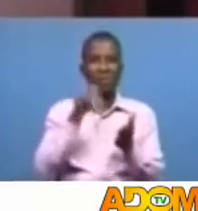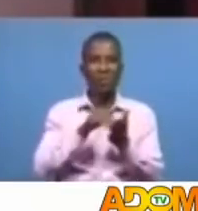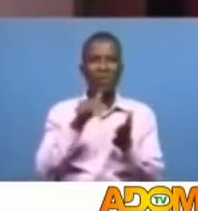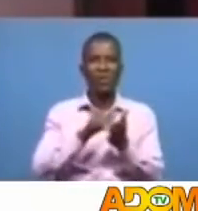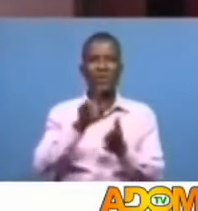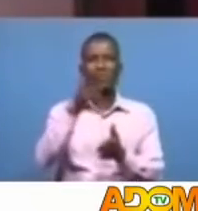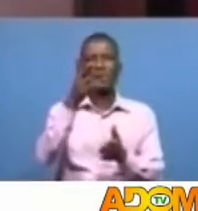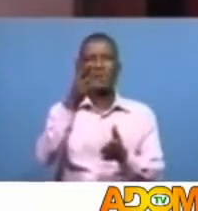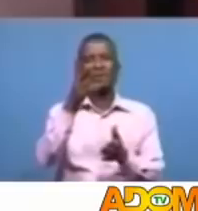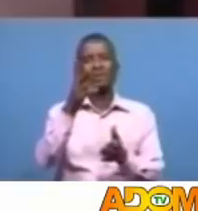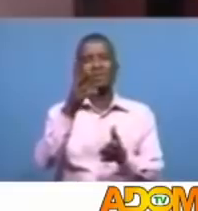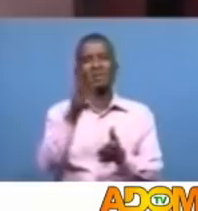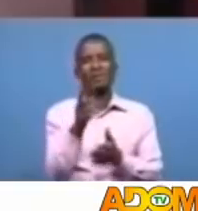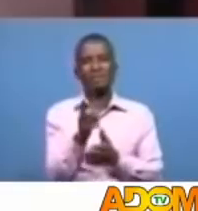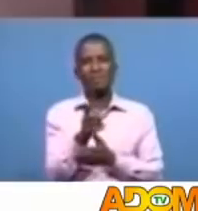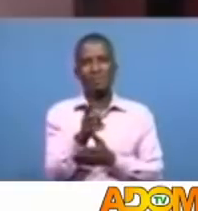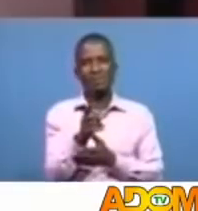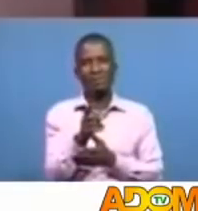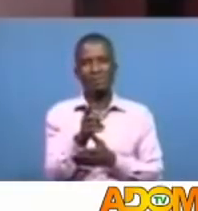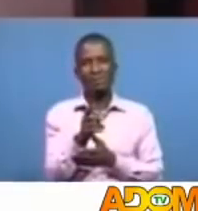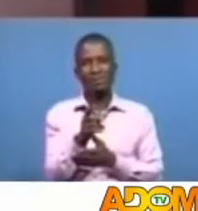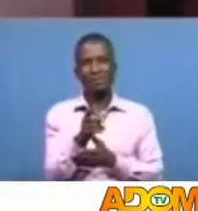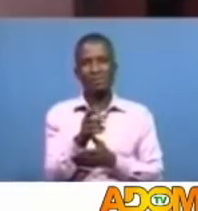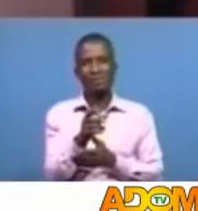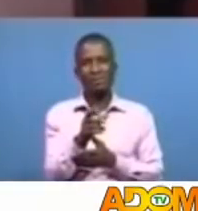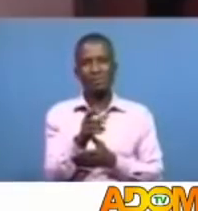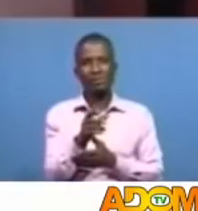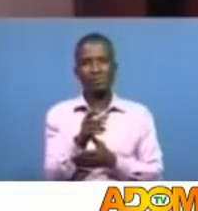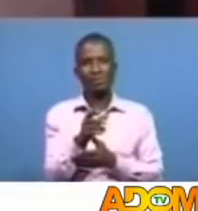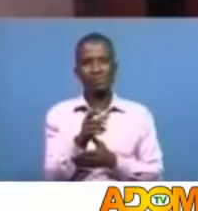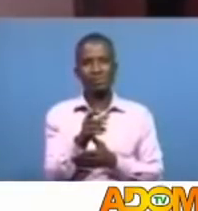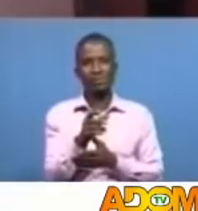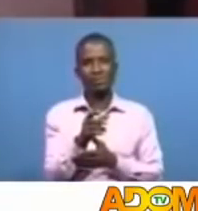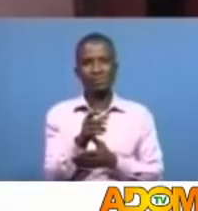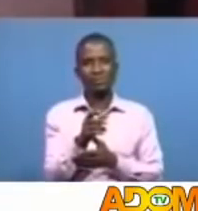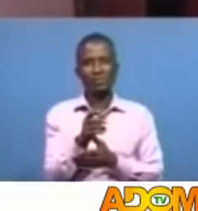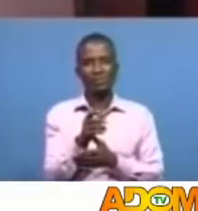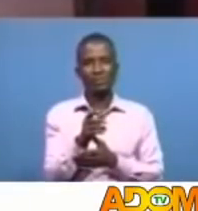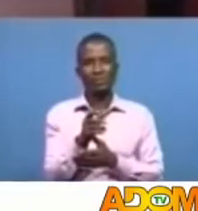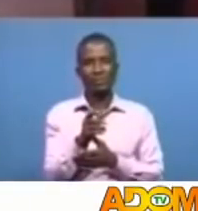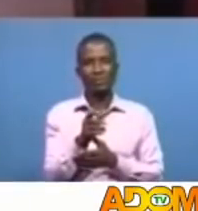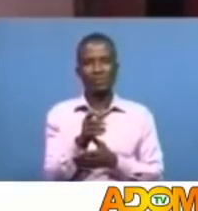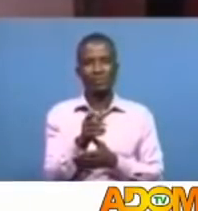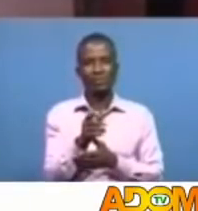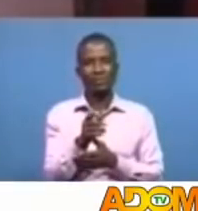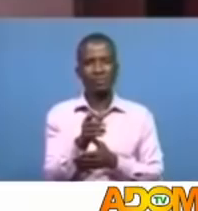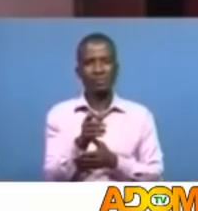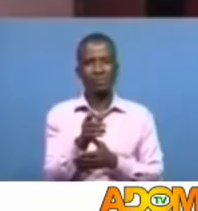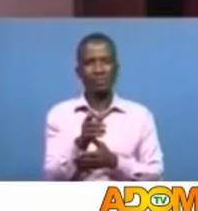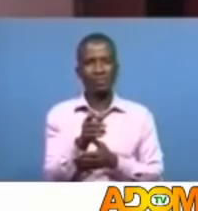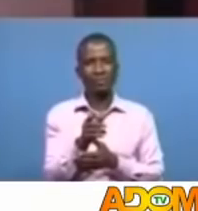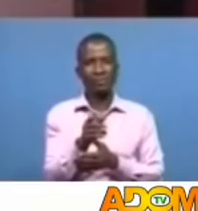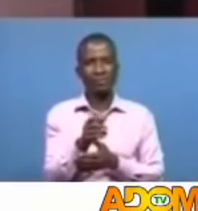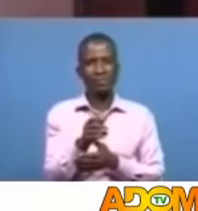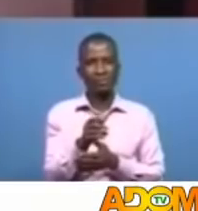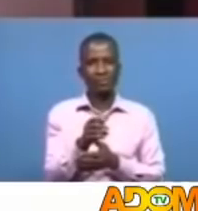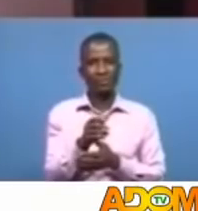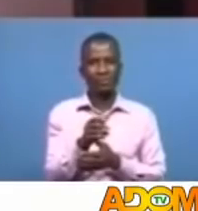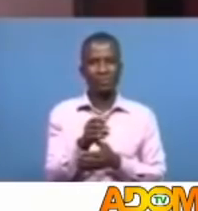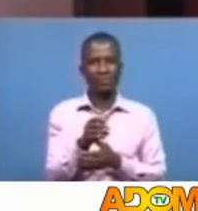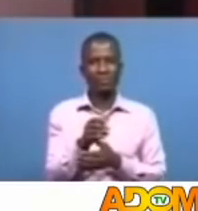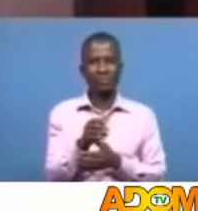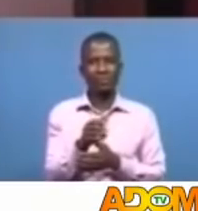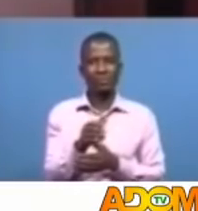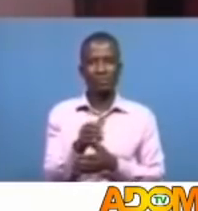twice. And on both occasions, this critical word is left out of